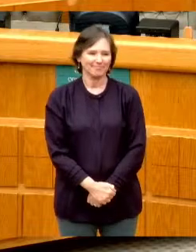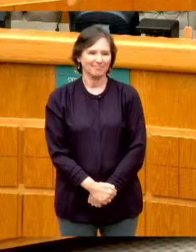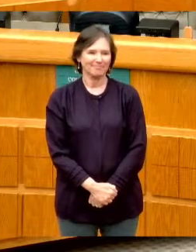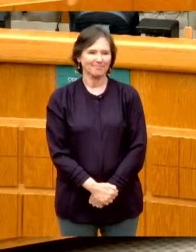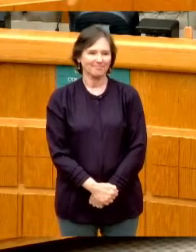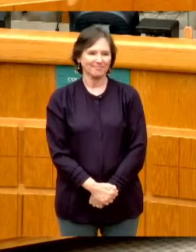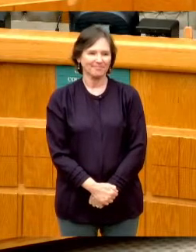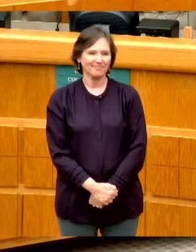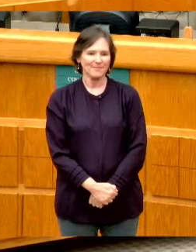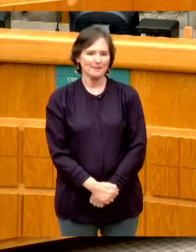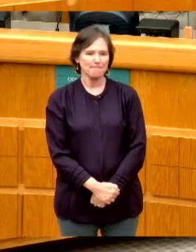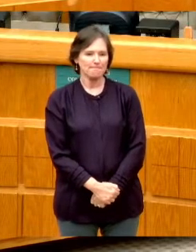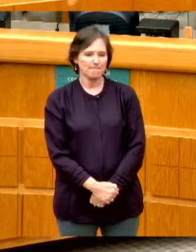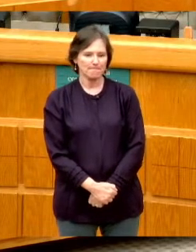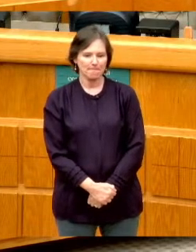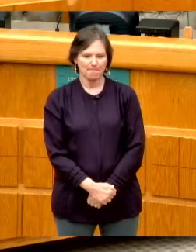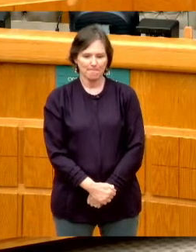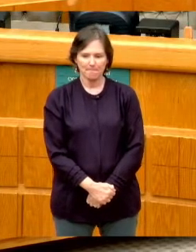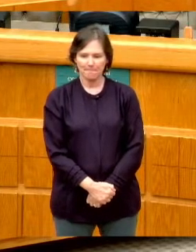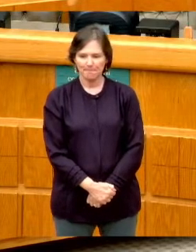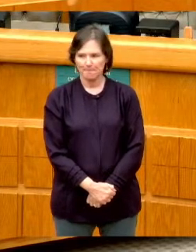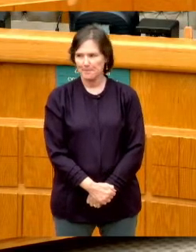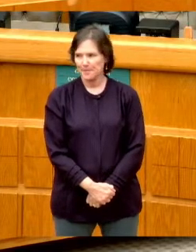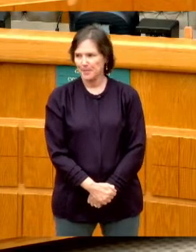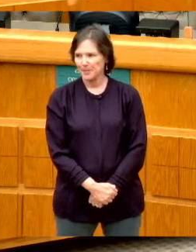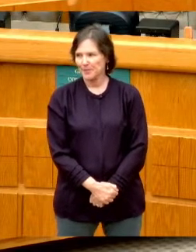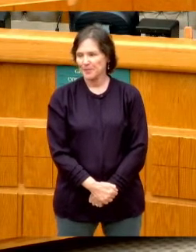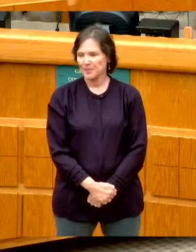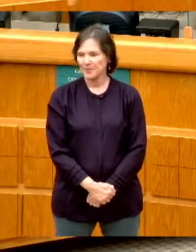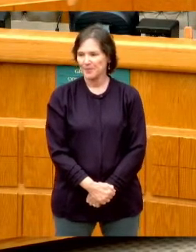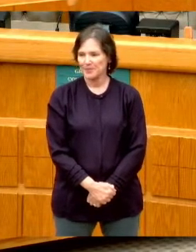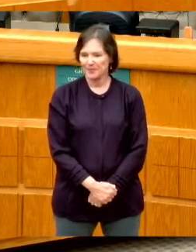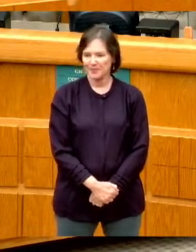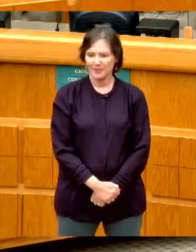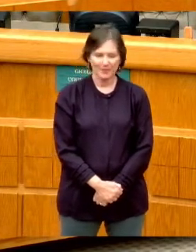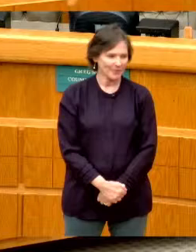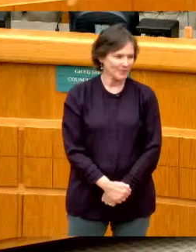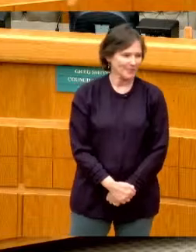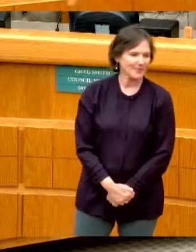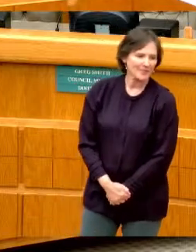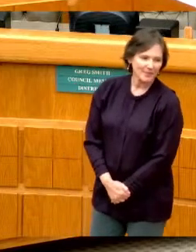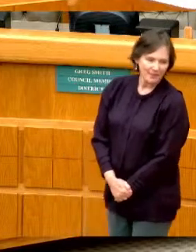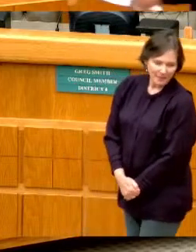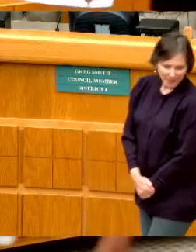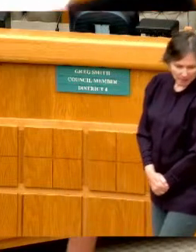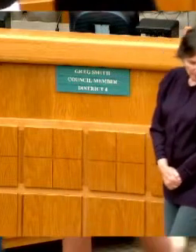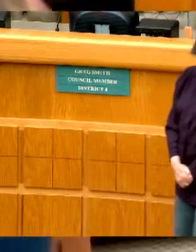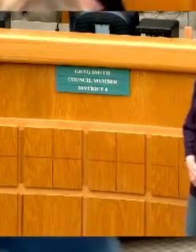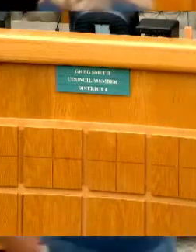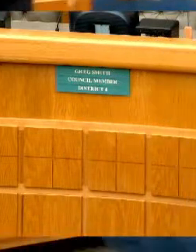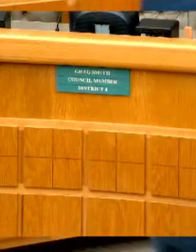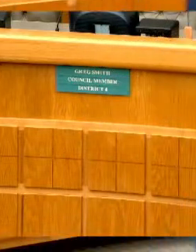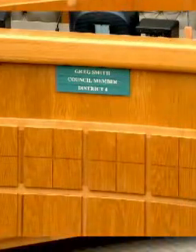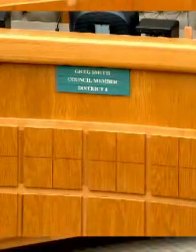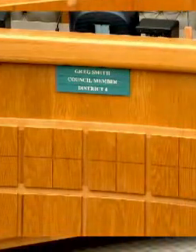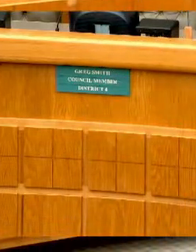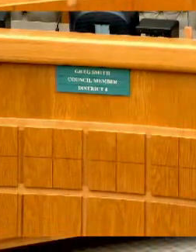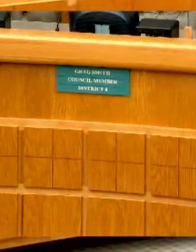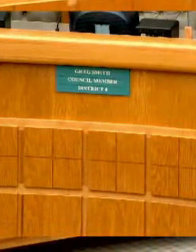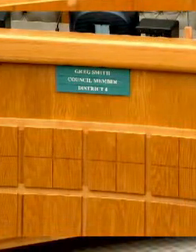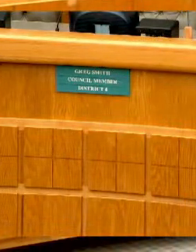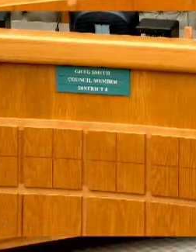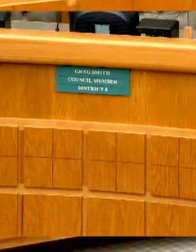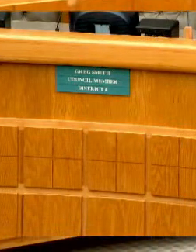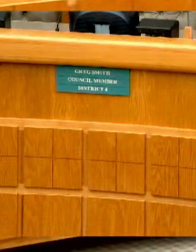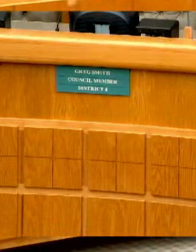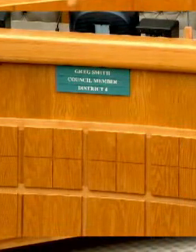sus vecinos, familiares y amigos. La ciudad permanece bajo una declaración de desastre mayor declarada por el presidente el 20 de febrero. Debido al gran